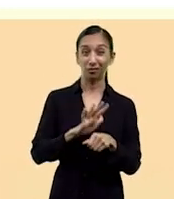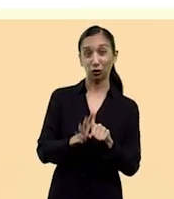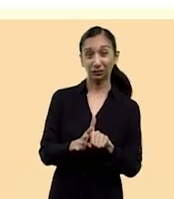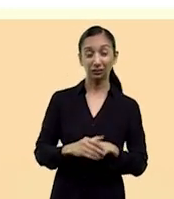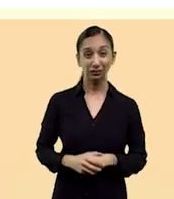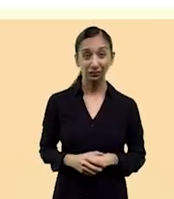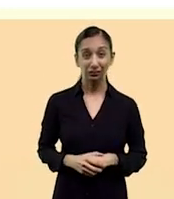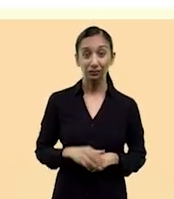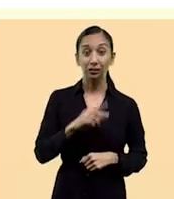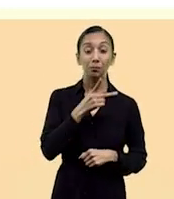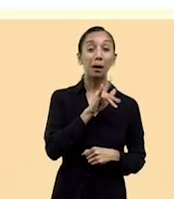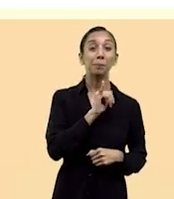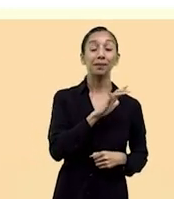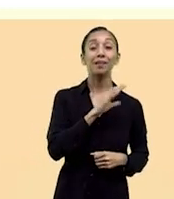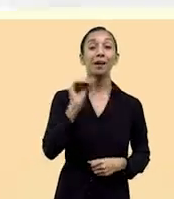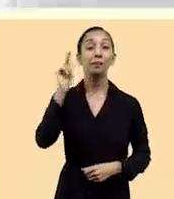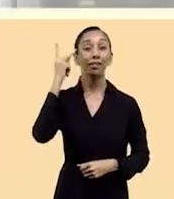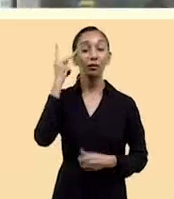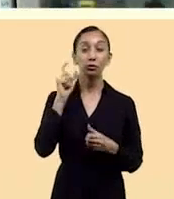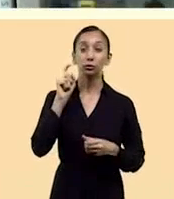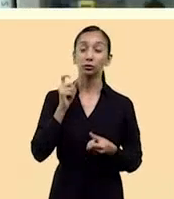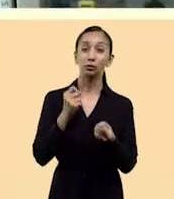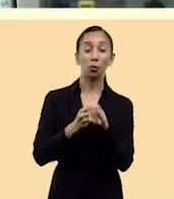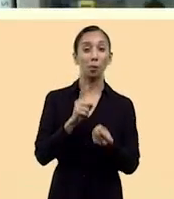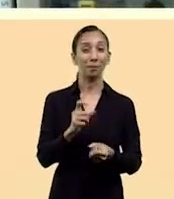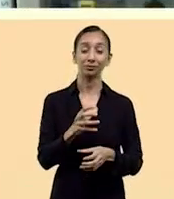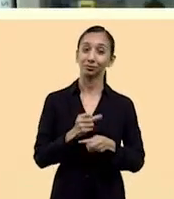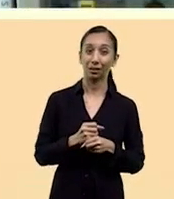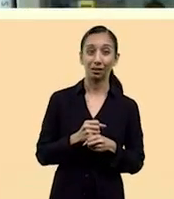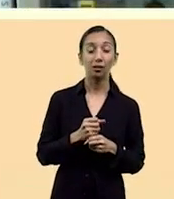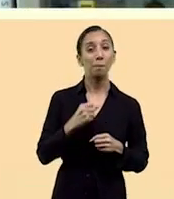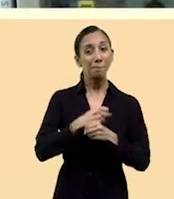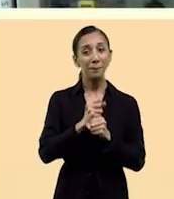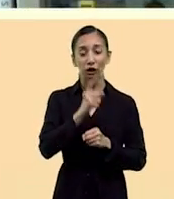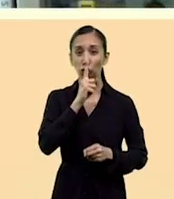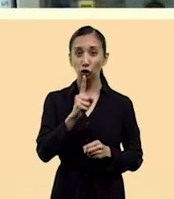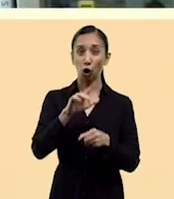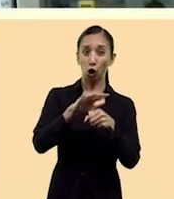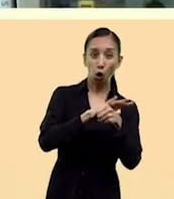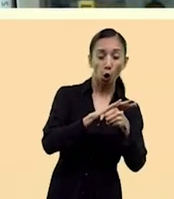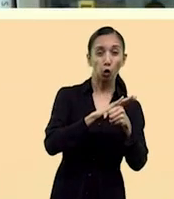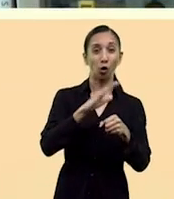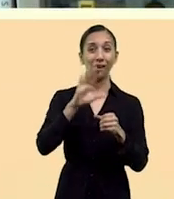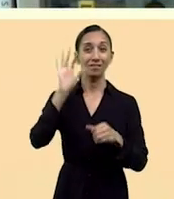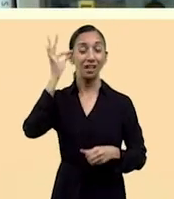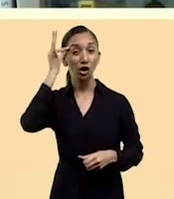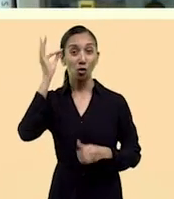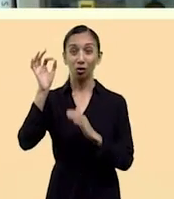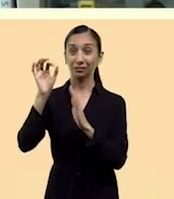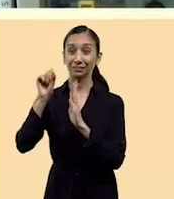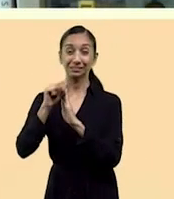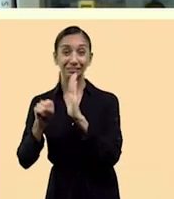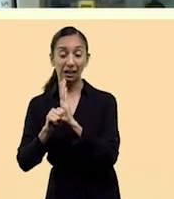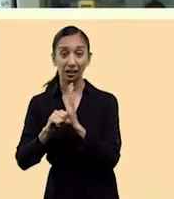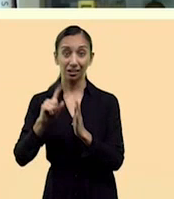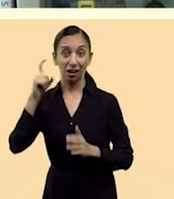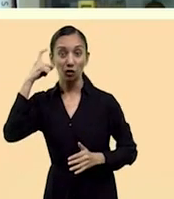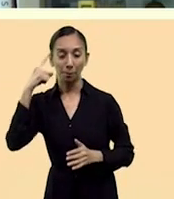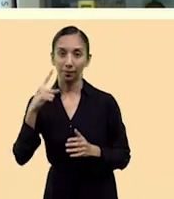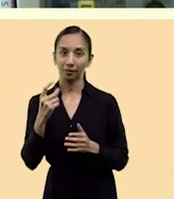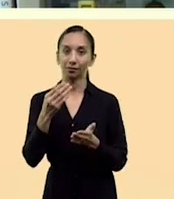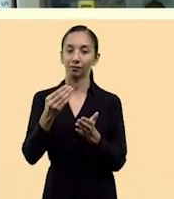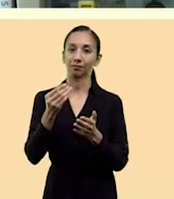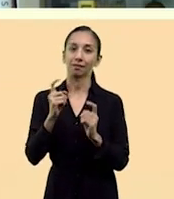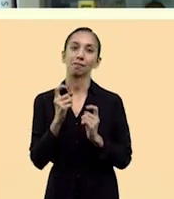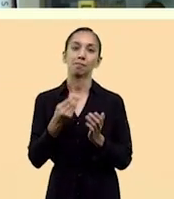take some time, as well as public and political support, to make sure we're properly reimbursed by local, state, and federal government for these investments